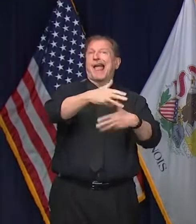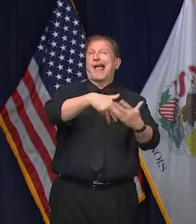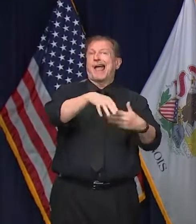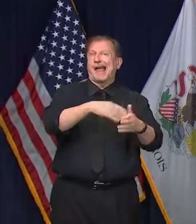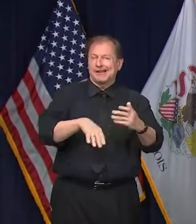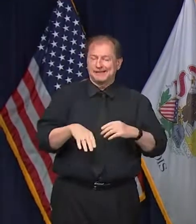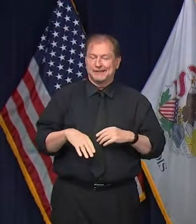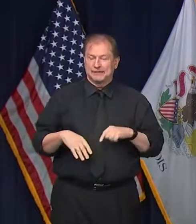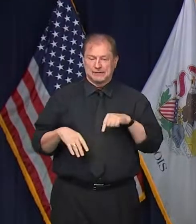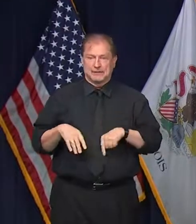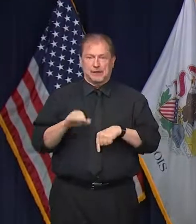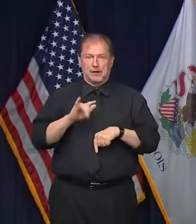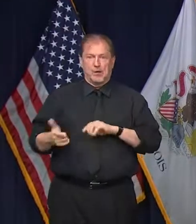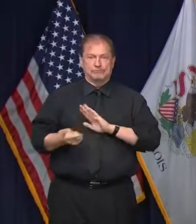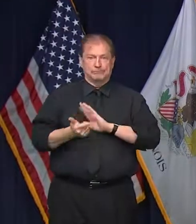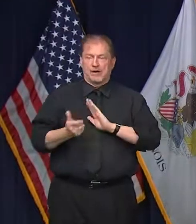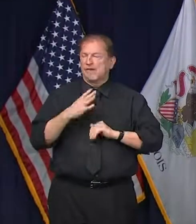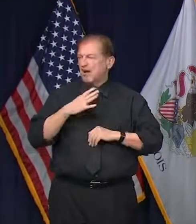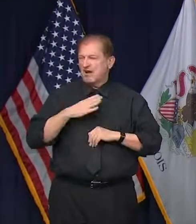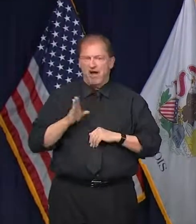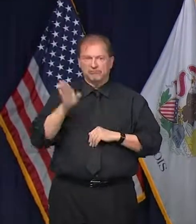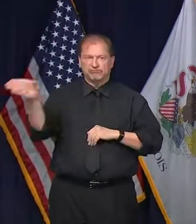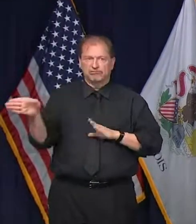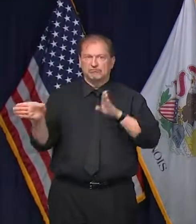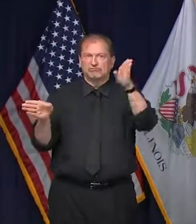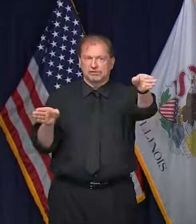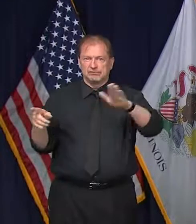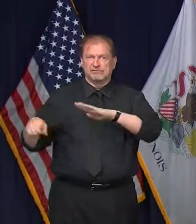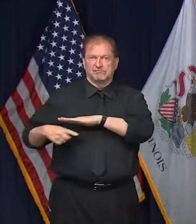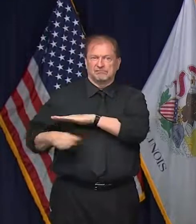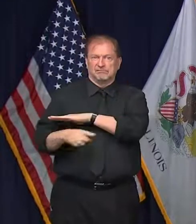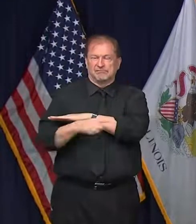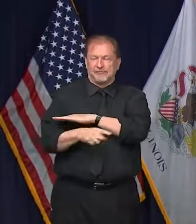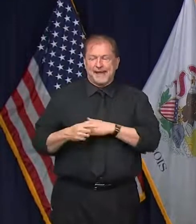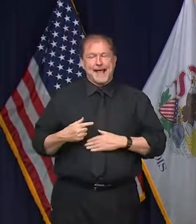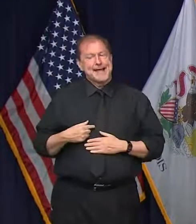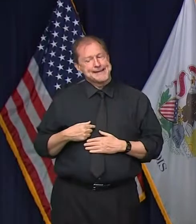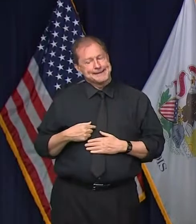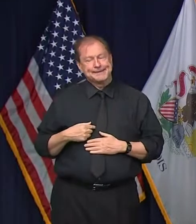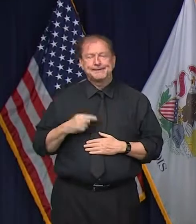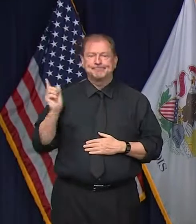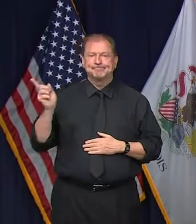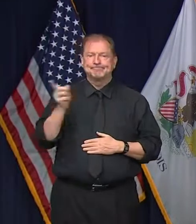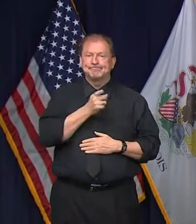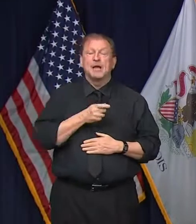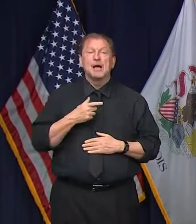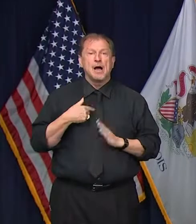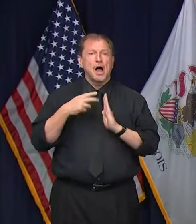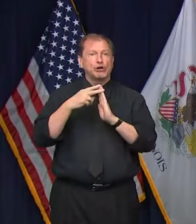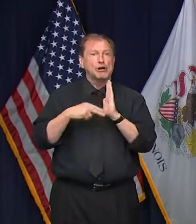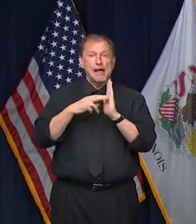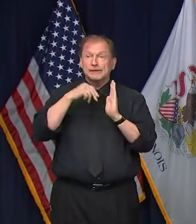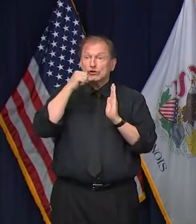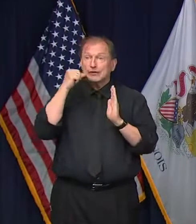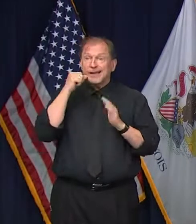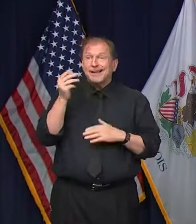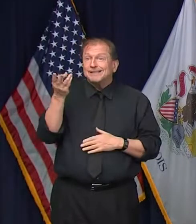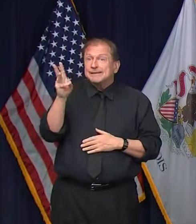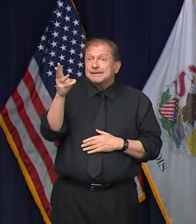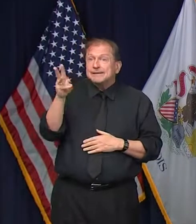okay in some other state. I just want to point out that I just read yesterday that there was a 16% increase